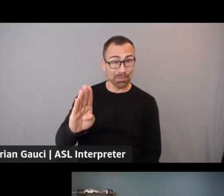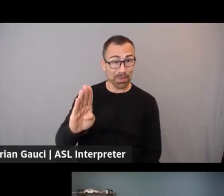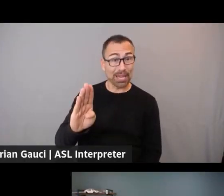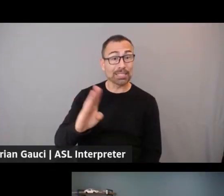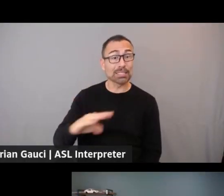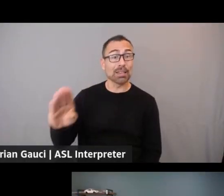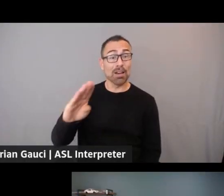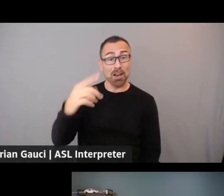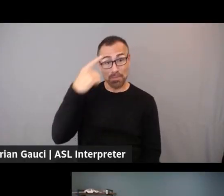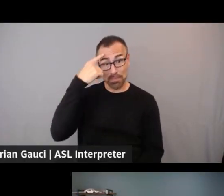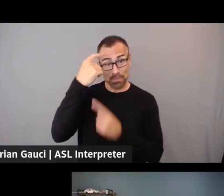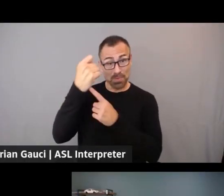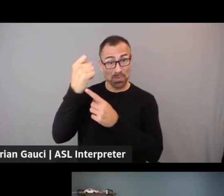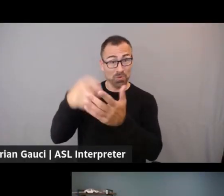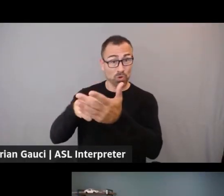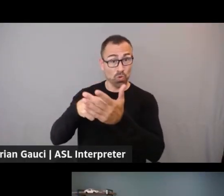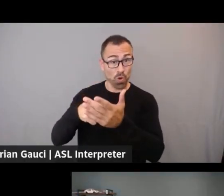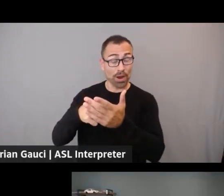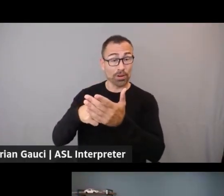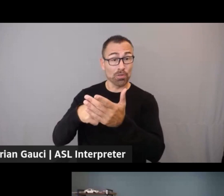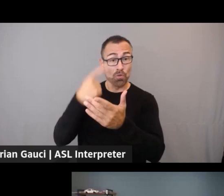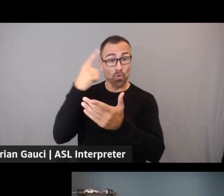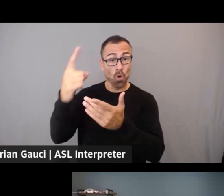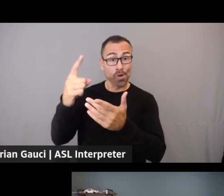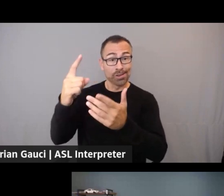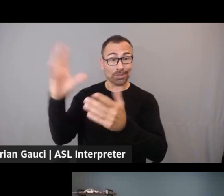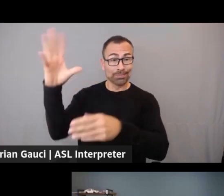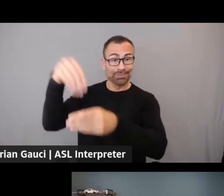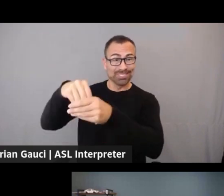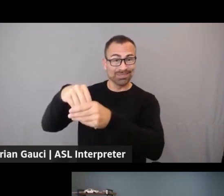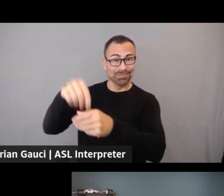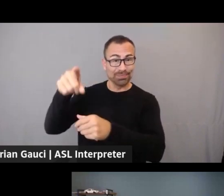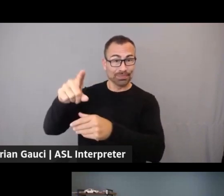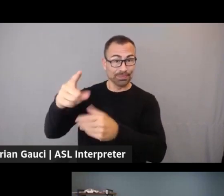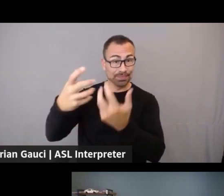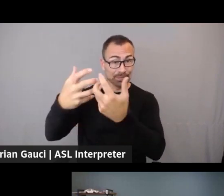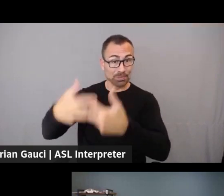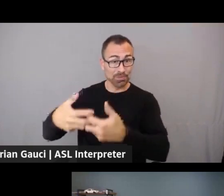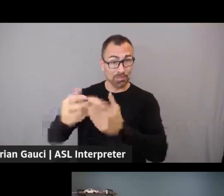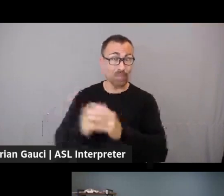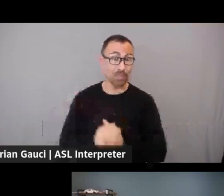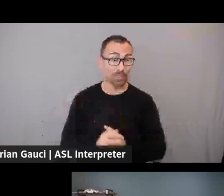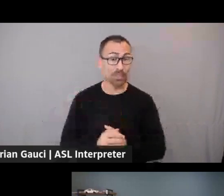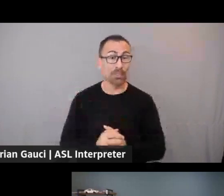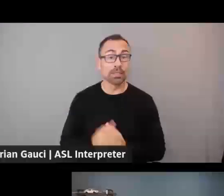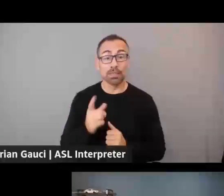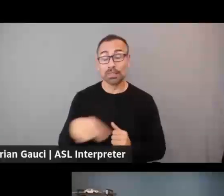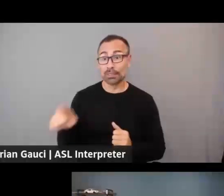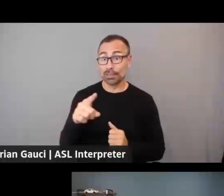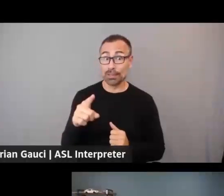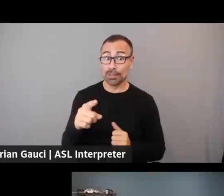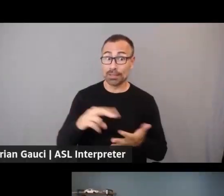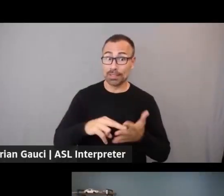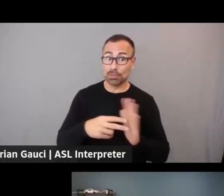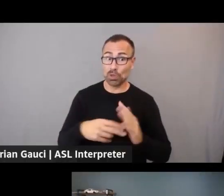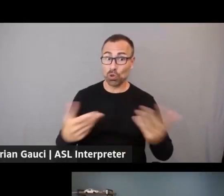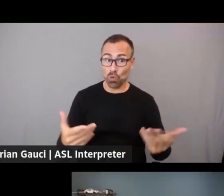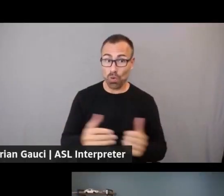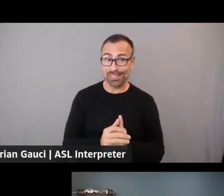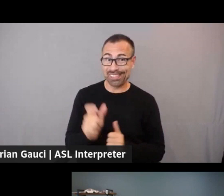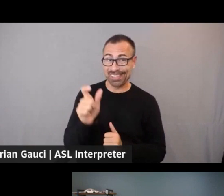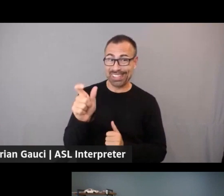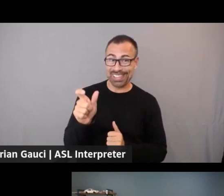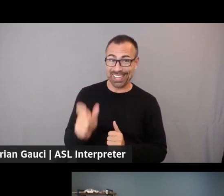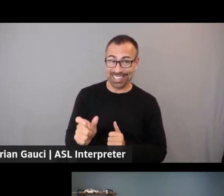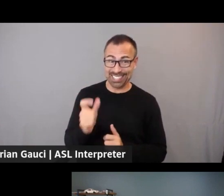load that model onto a machine. So this gets back to those very large instance types that are required